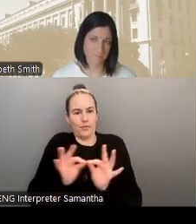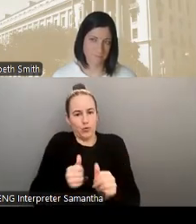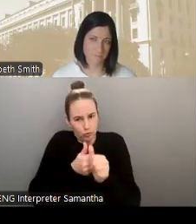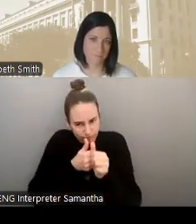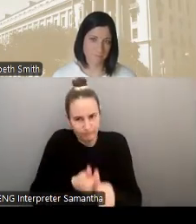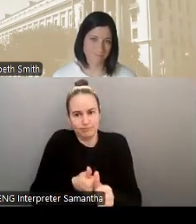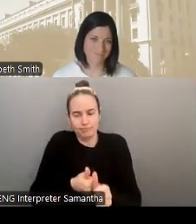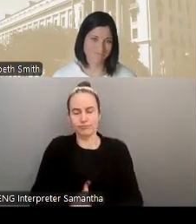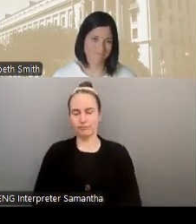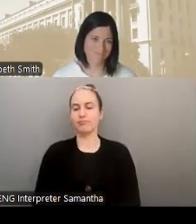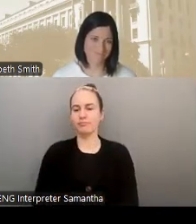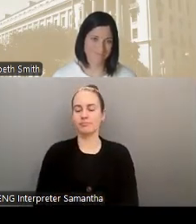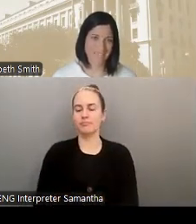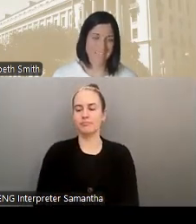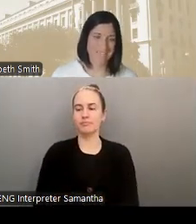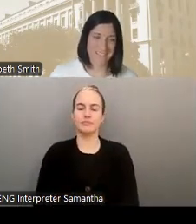law.